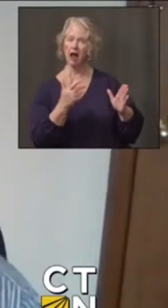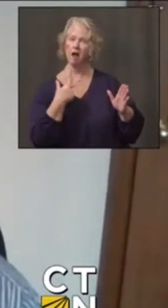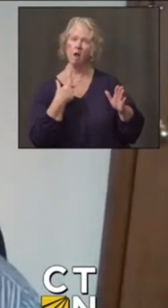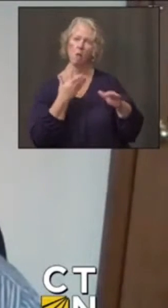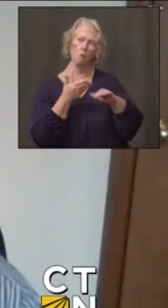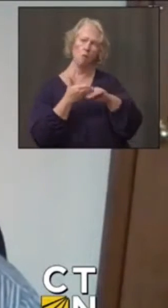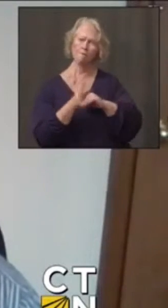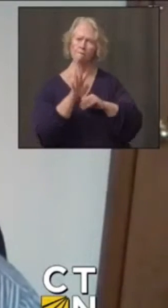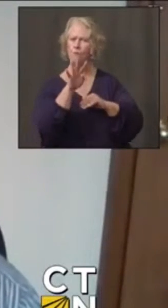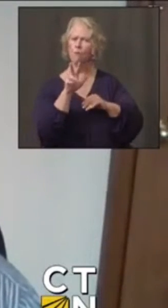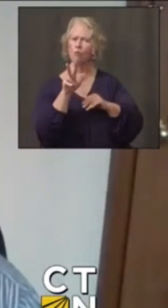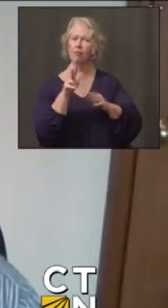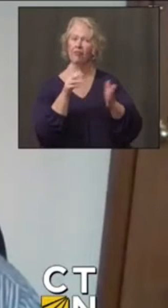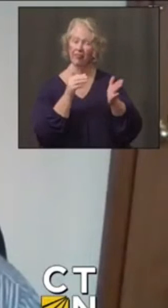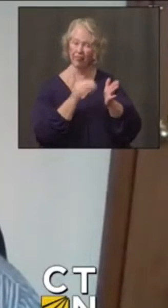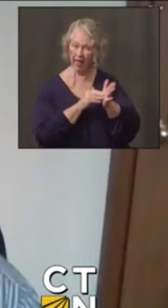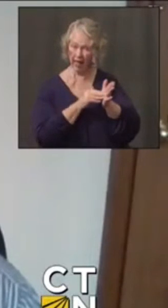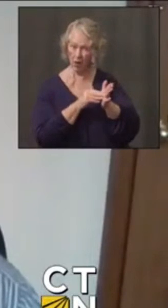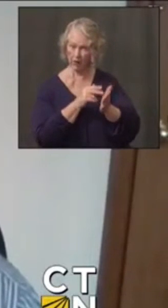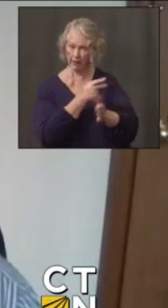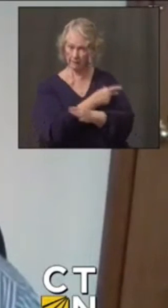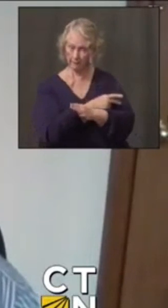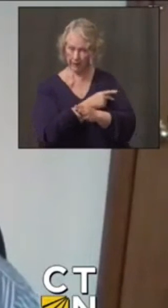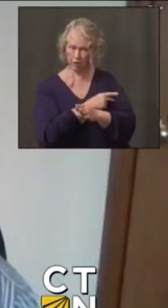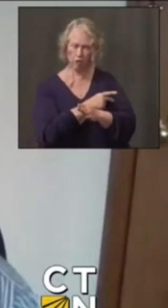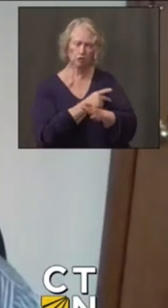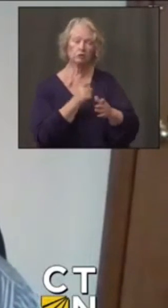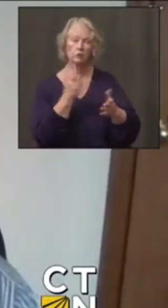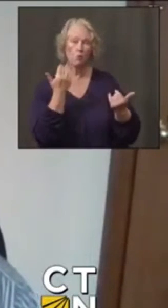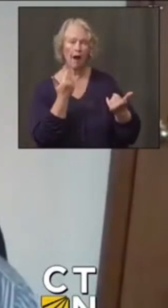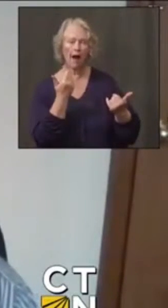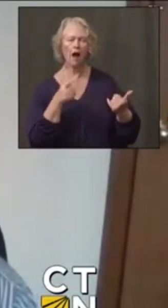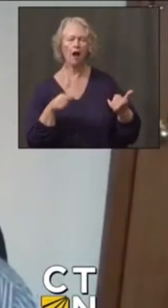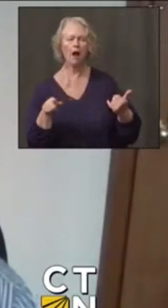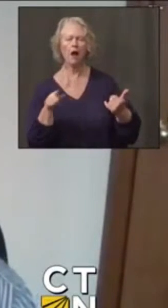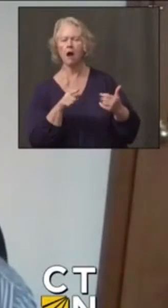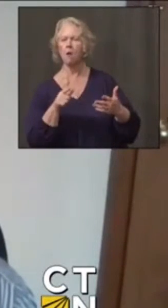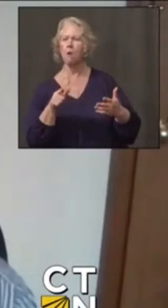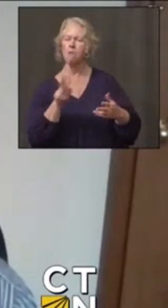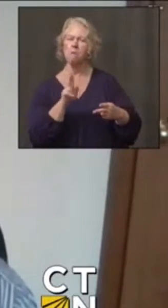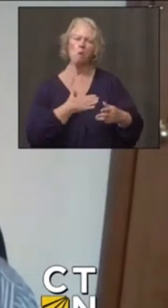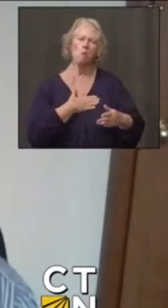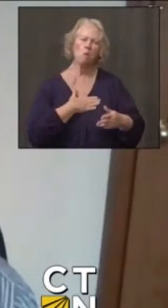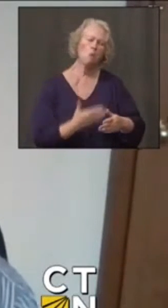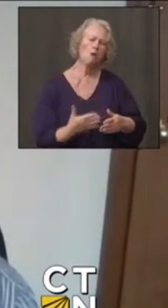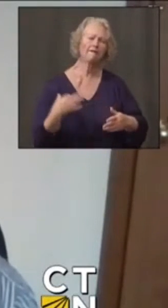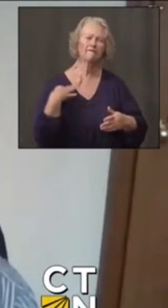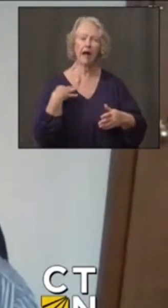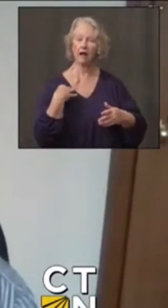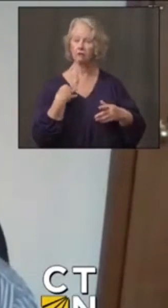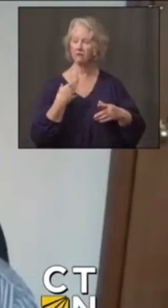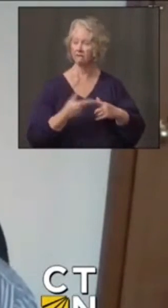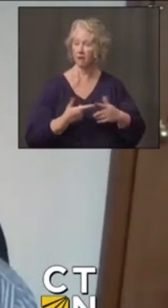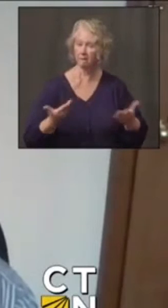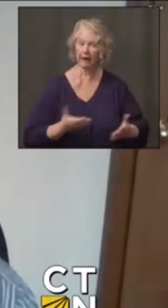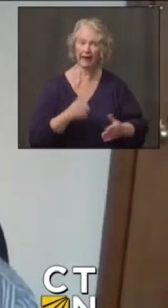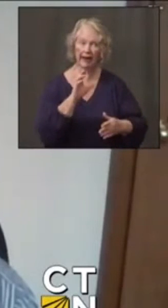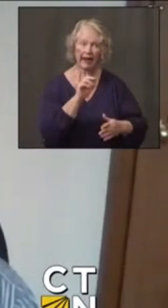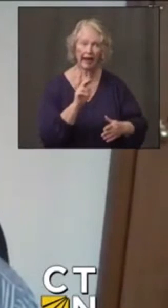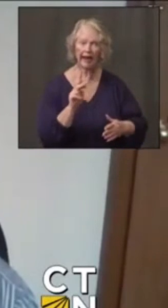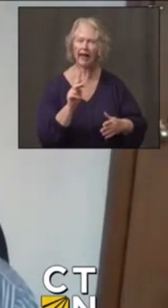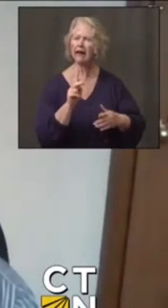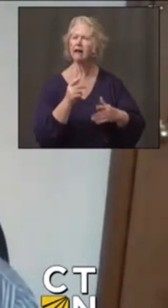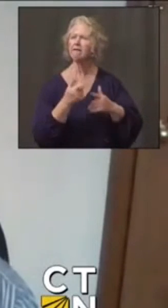43,000 patients. There's been a great volunteerism that we've seen with Connecticut residents across the